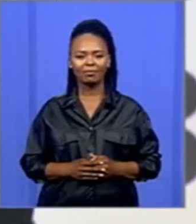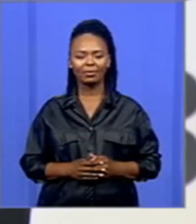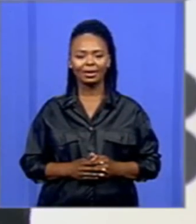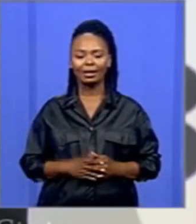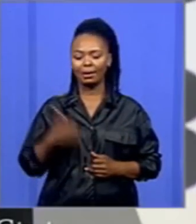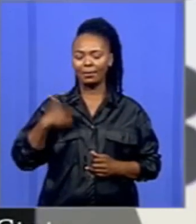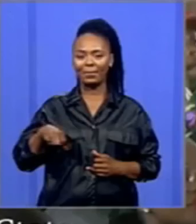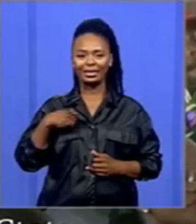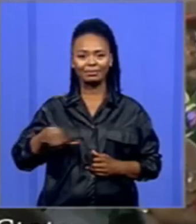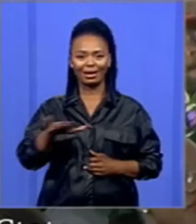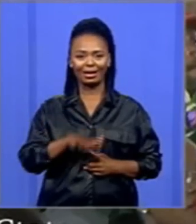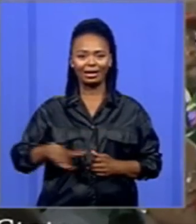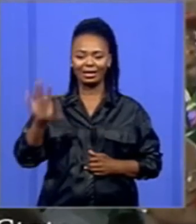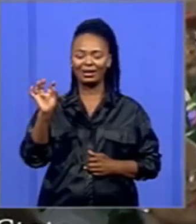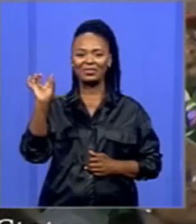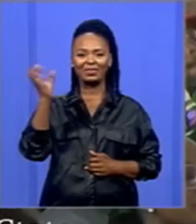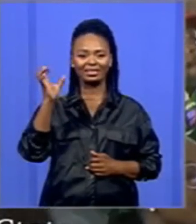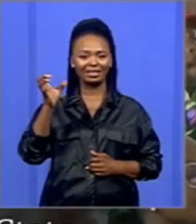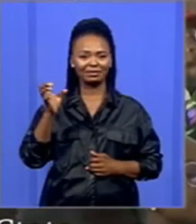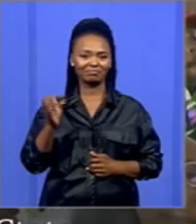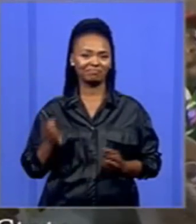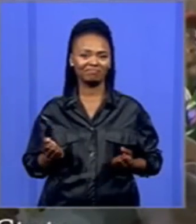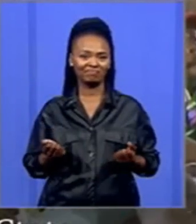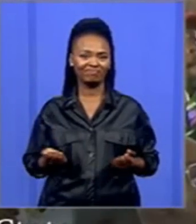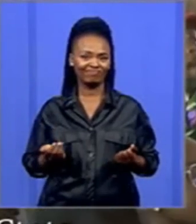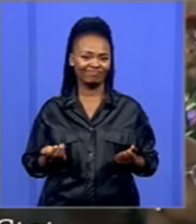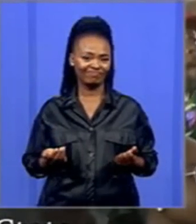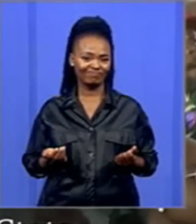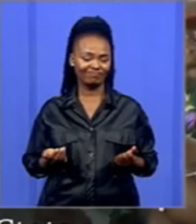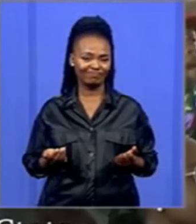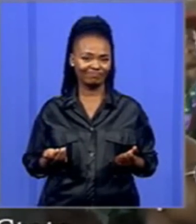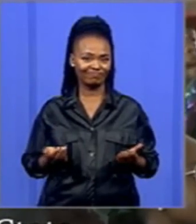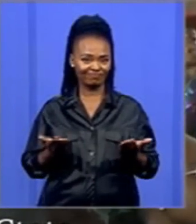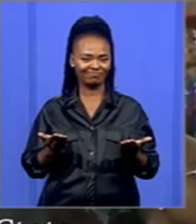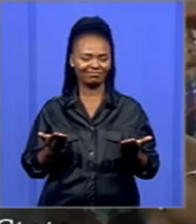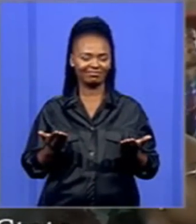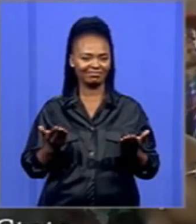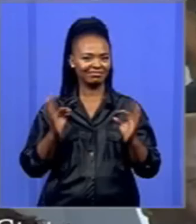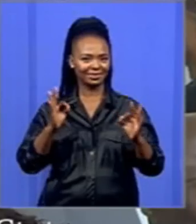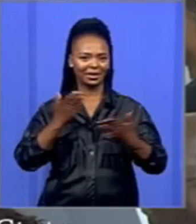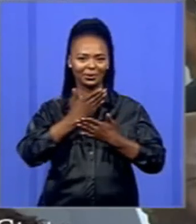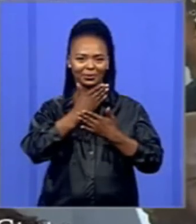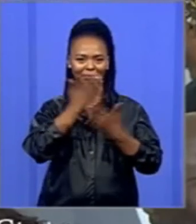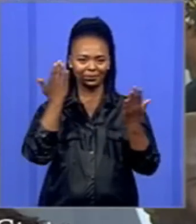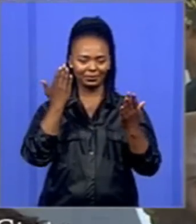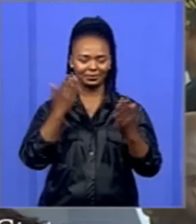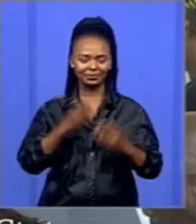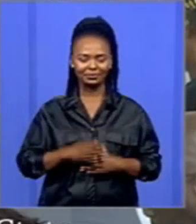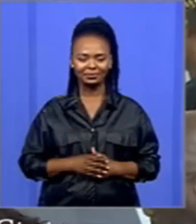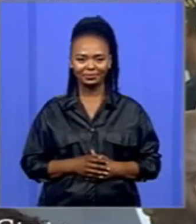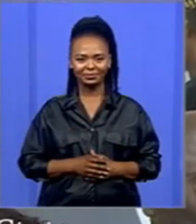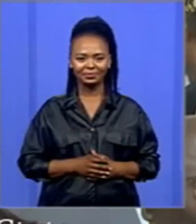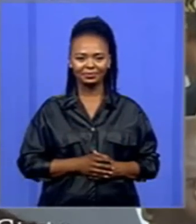Bommasepala ba mona Freistata ka nnete ha ba sebetse.